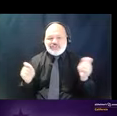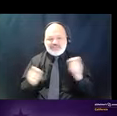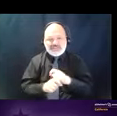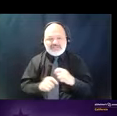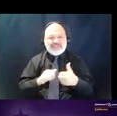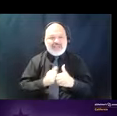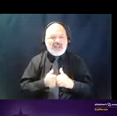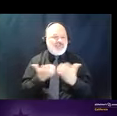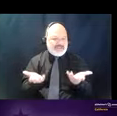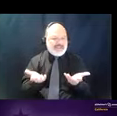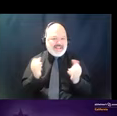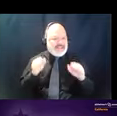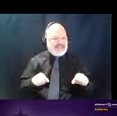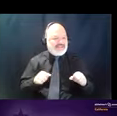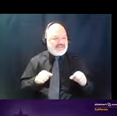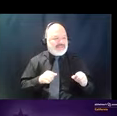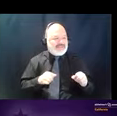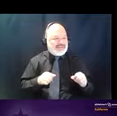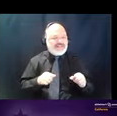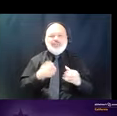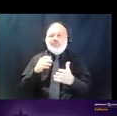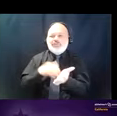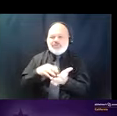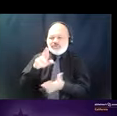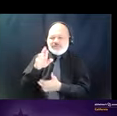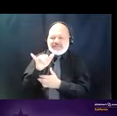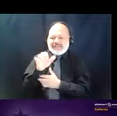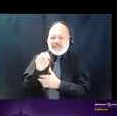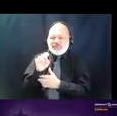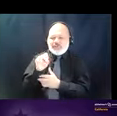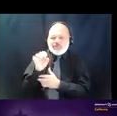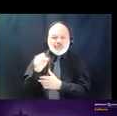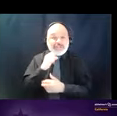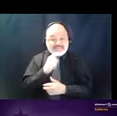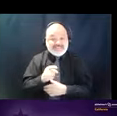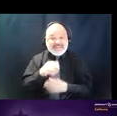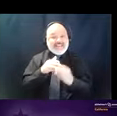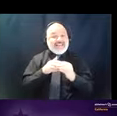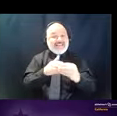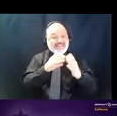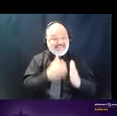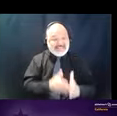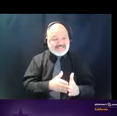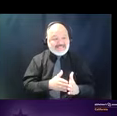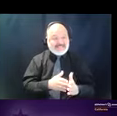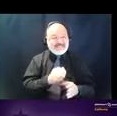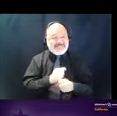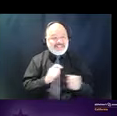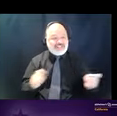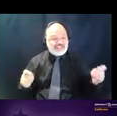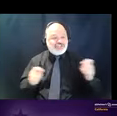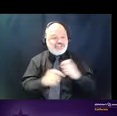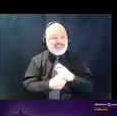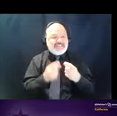growing? As Dr. Reynoso said, promotores are leaders, agents of change. Definitely we have to work with